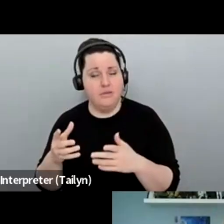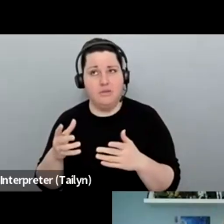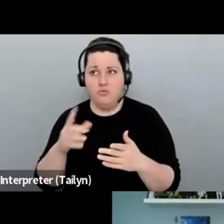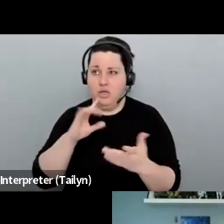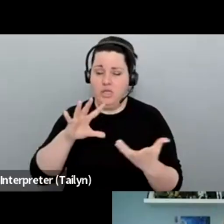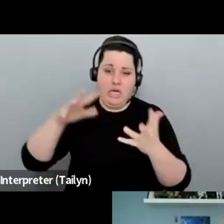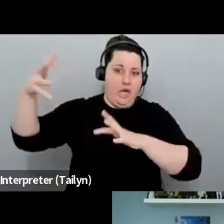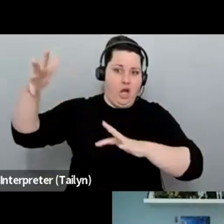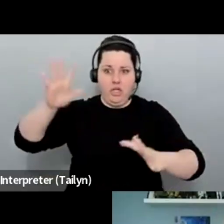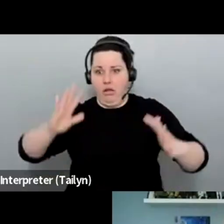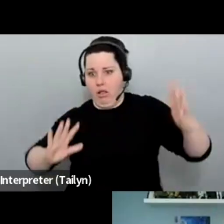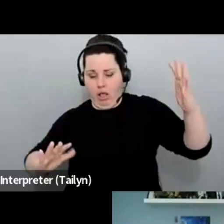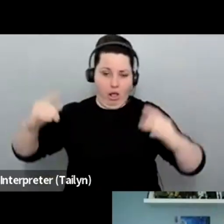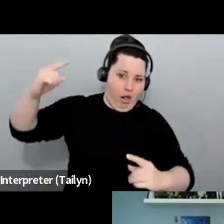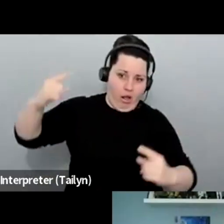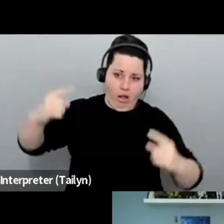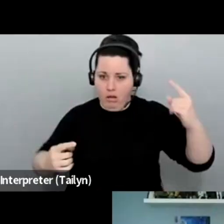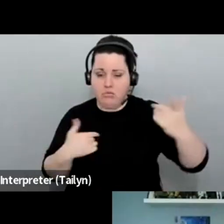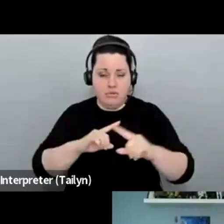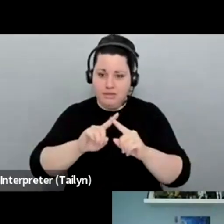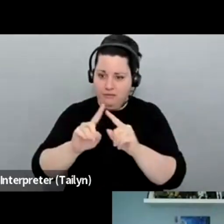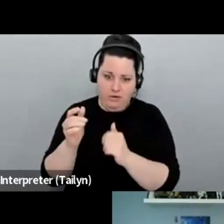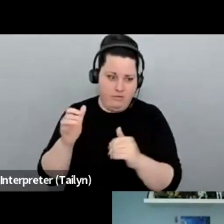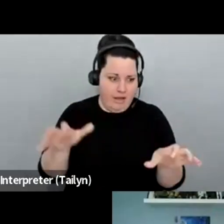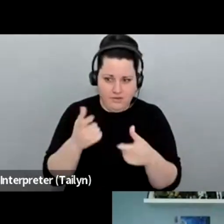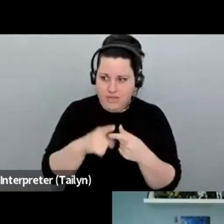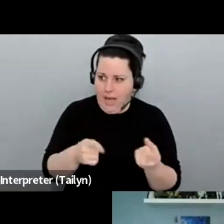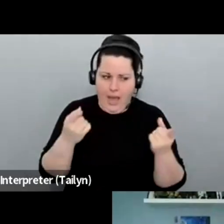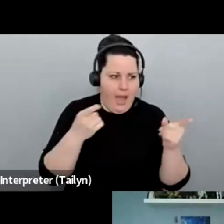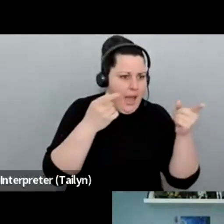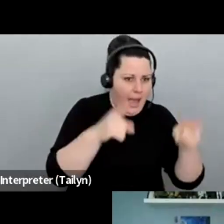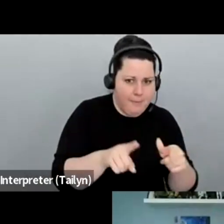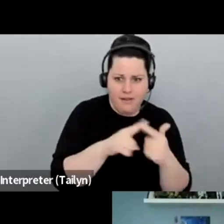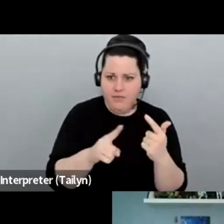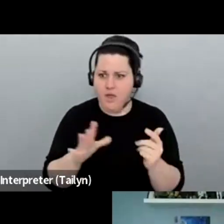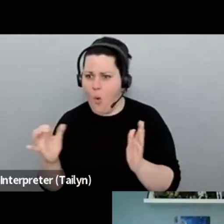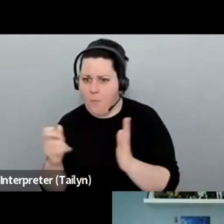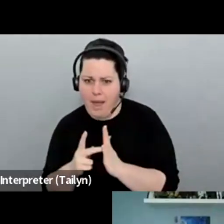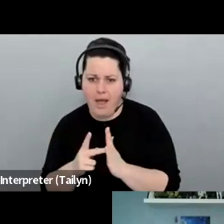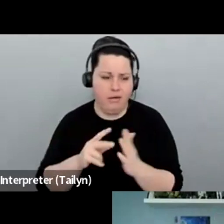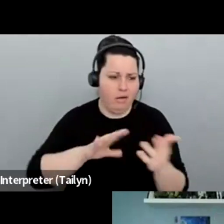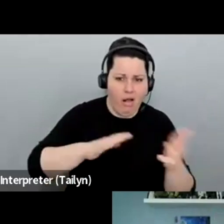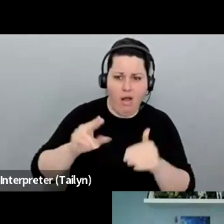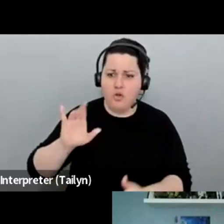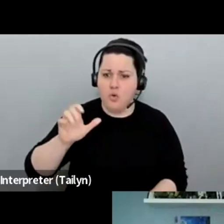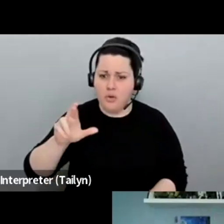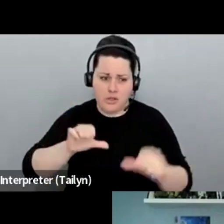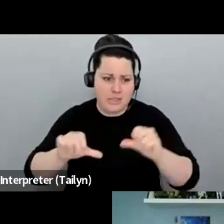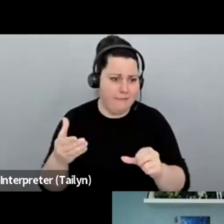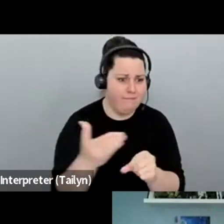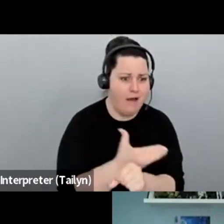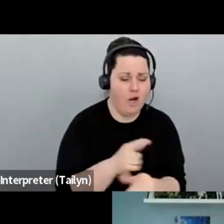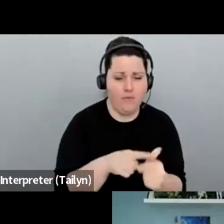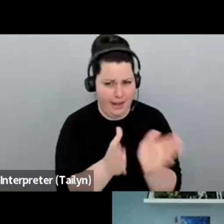chaotic seesaw of activity, of things happening and then unhappening, nuclear scientists being laid off and then